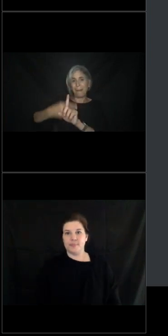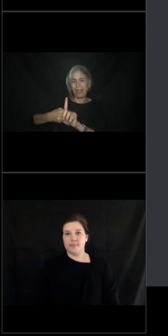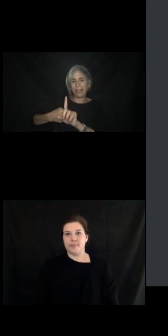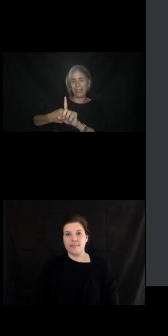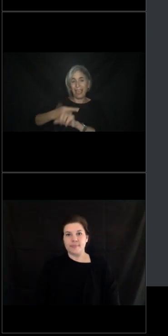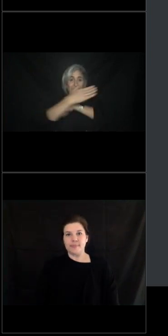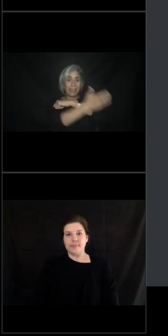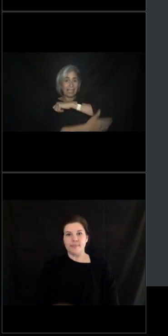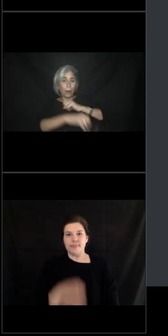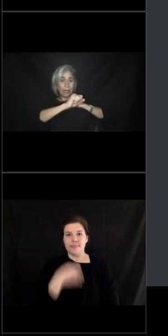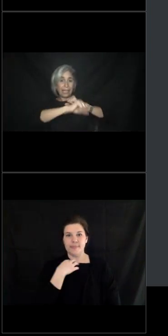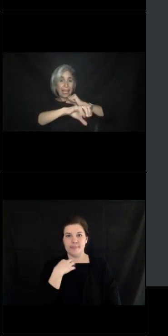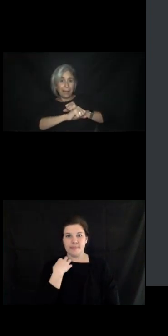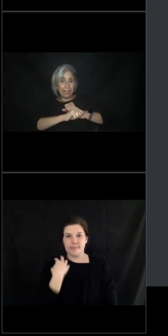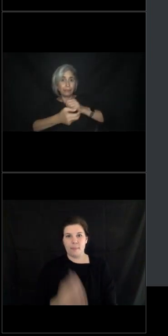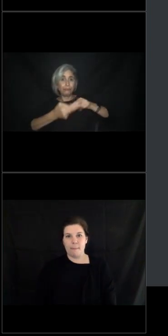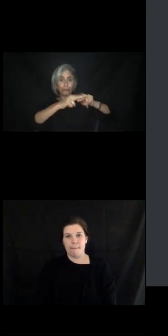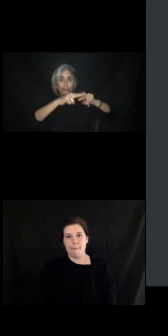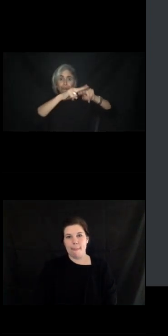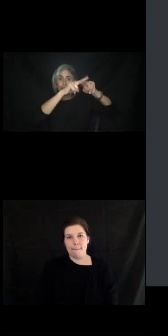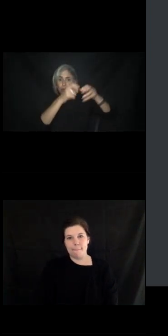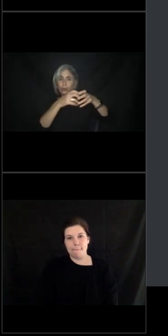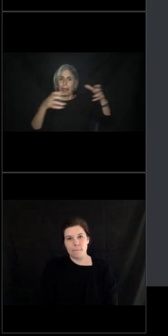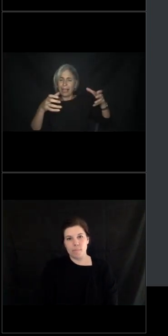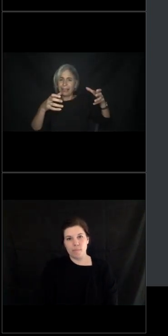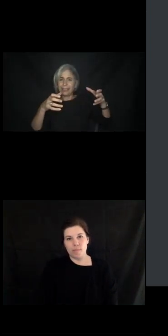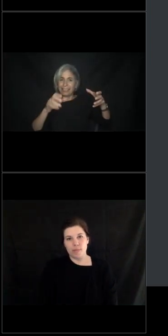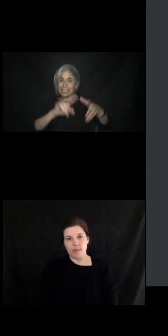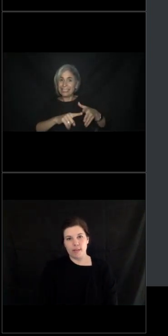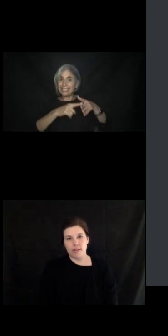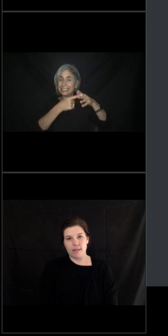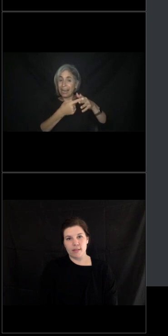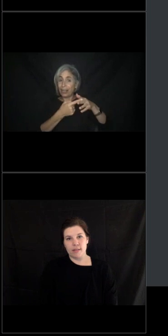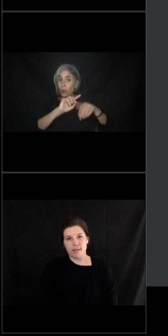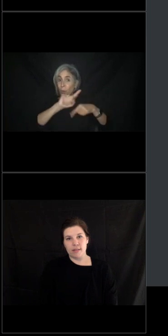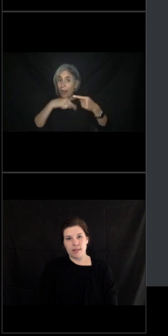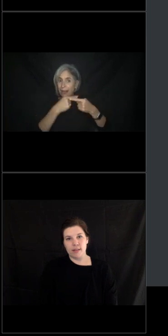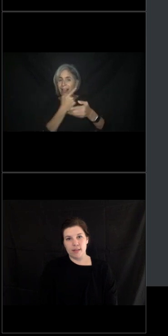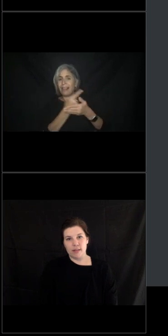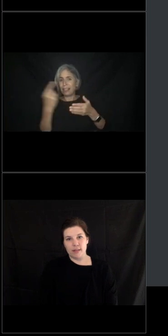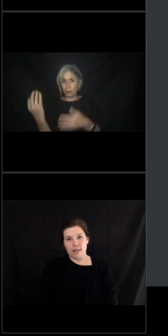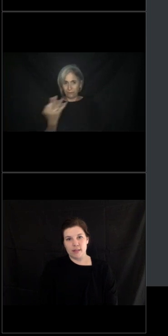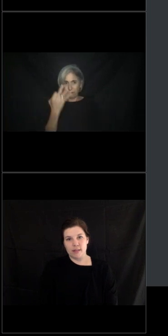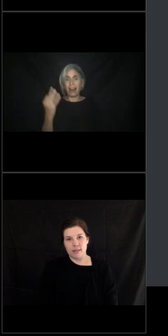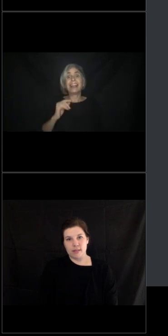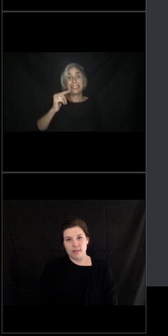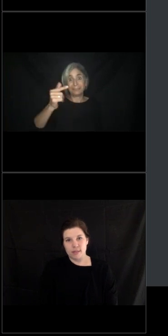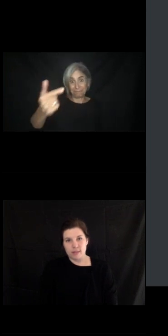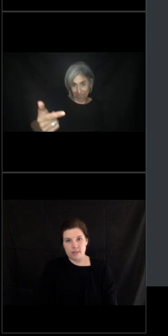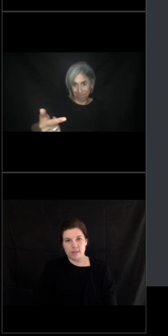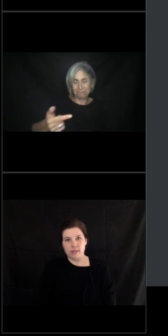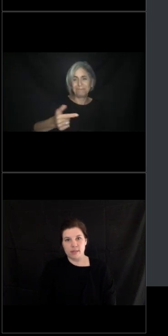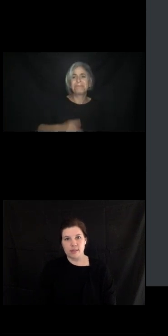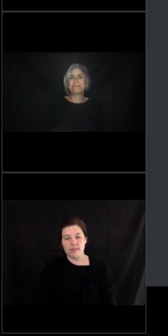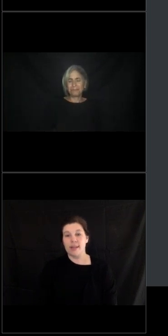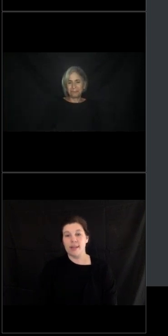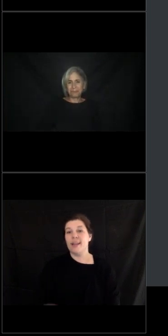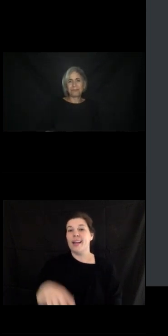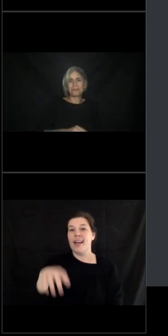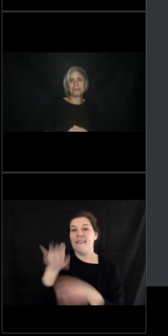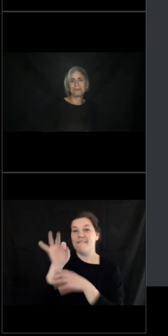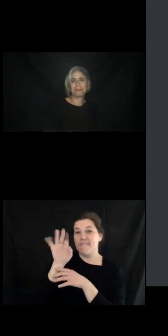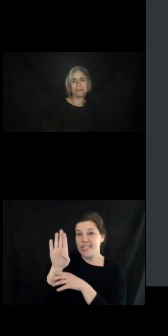campaign gets bigger every year. The kickoff took place last Friday on Facebook Live in recognition of this event, and